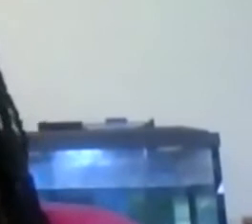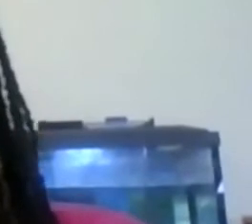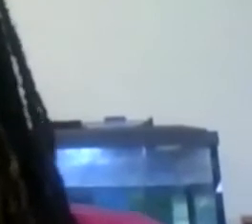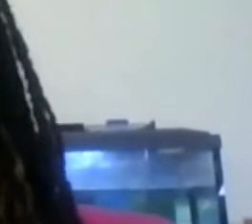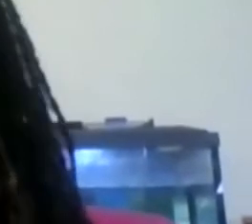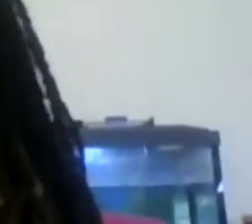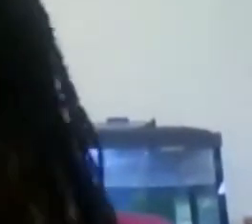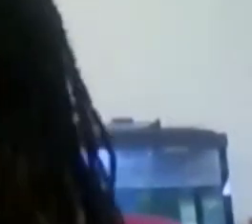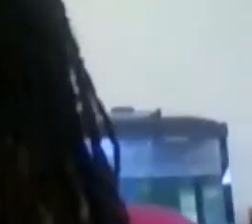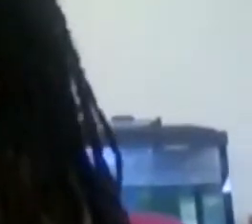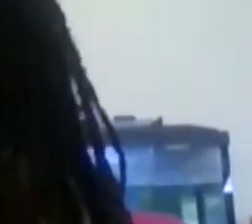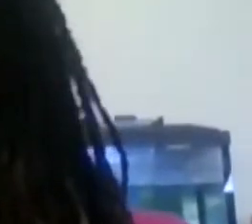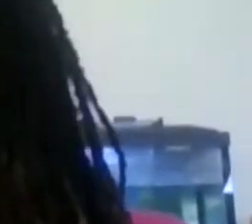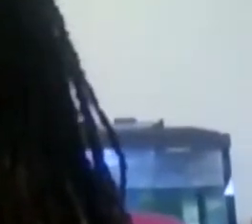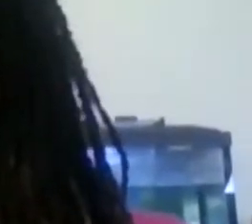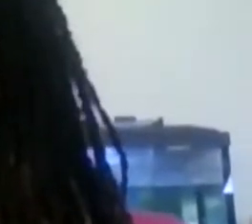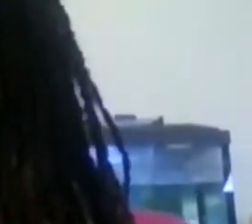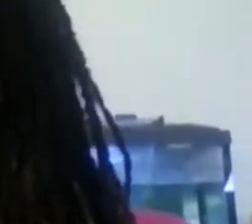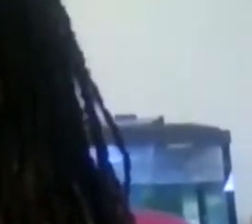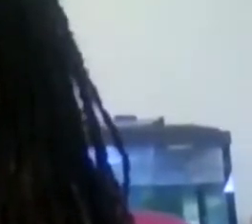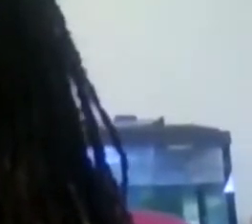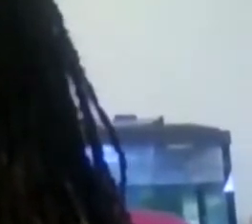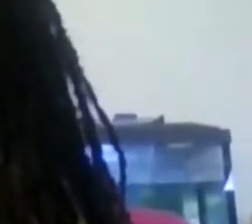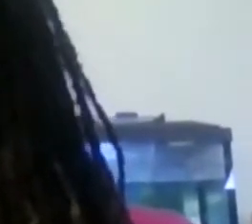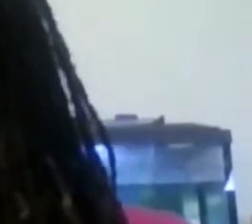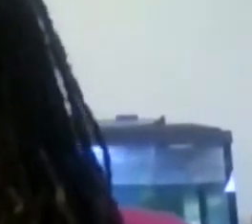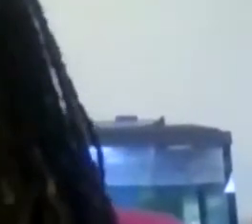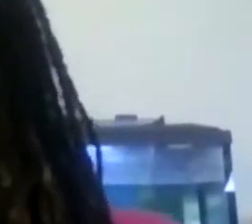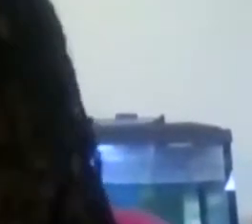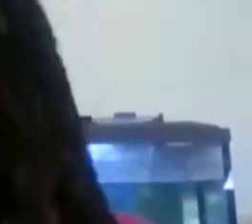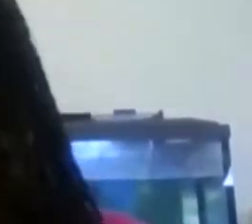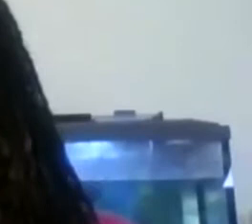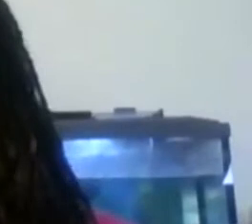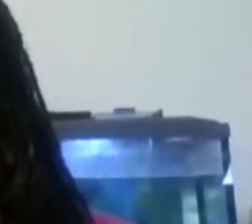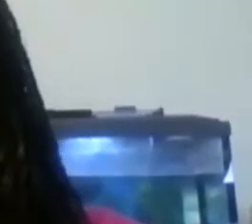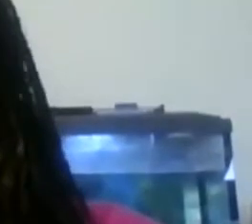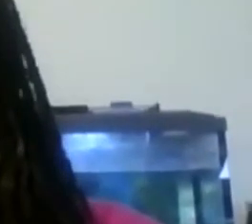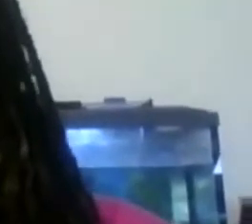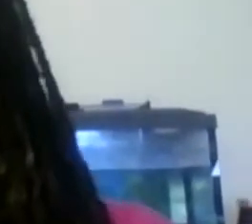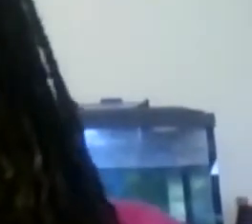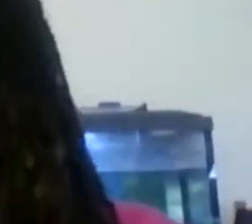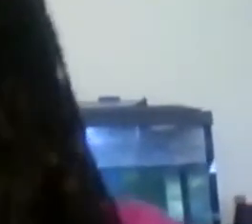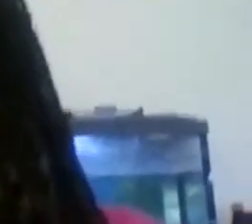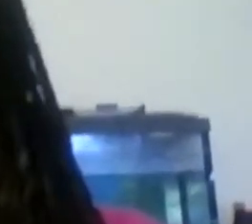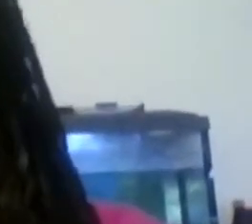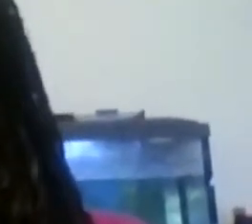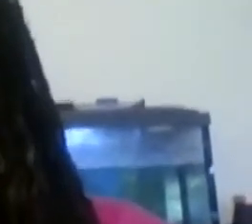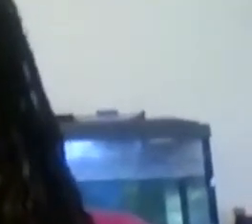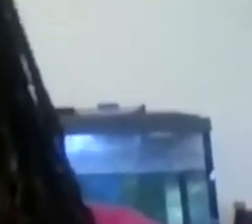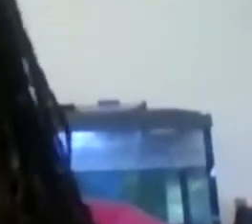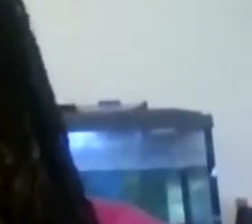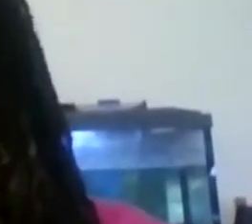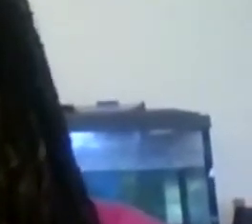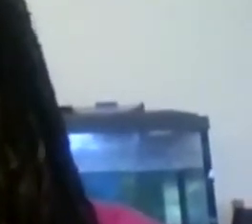ready. Yeah. So I got that. I am gonna do. Was able. For one, that was a